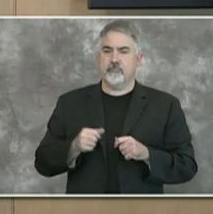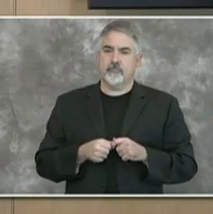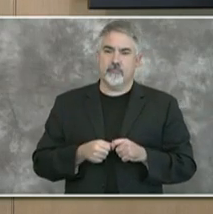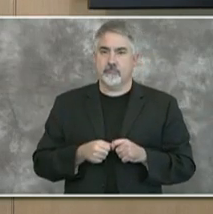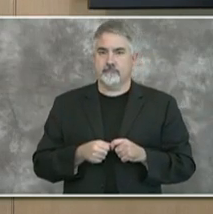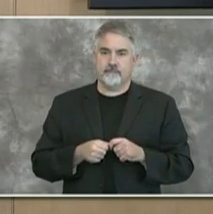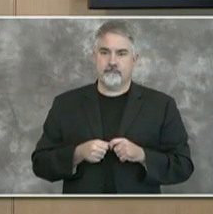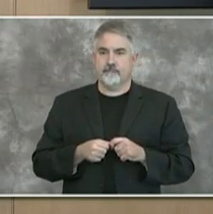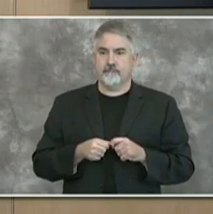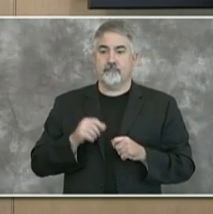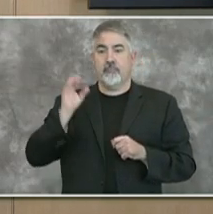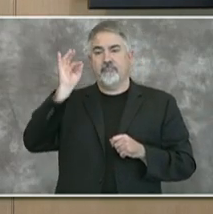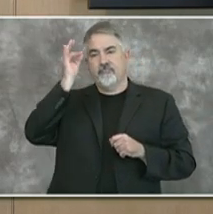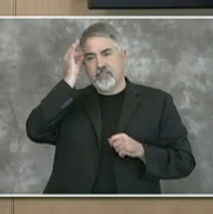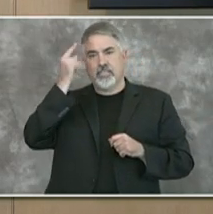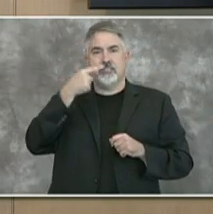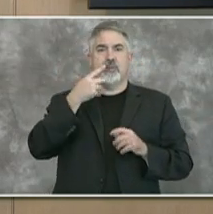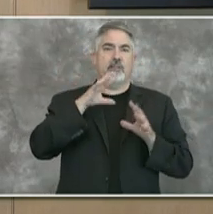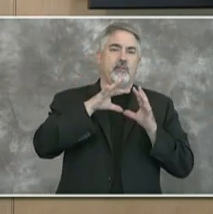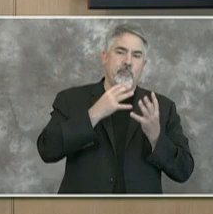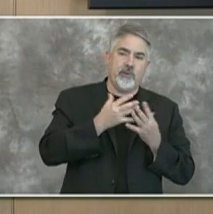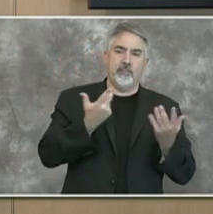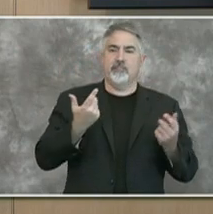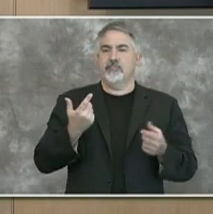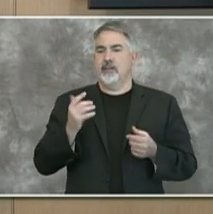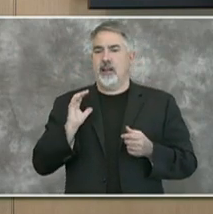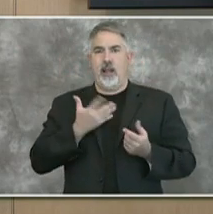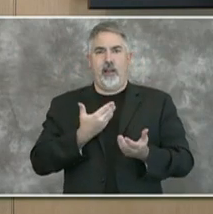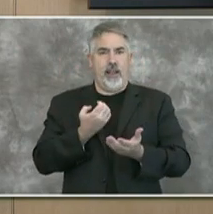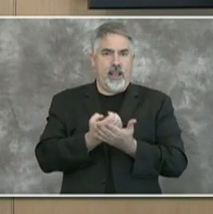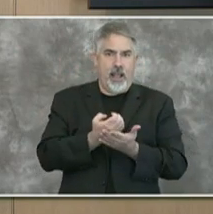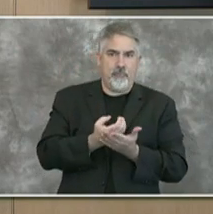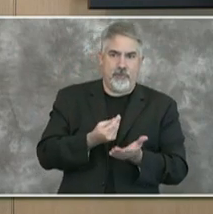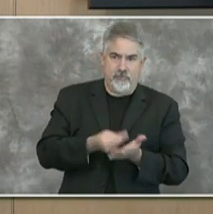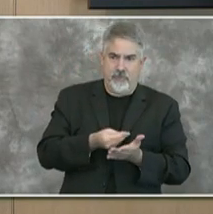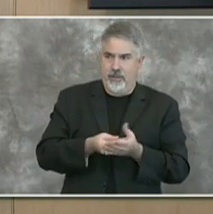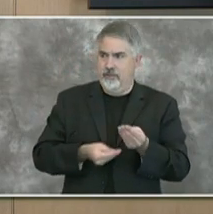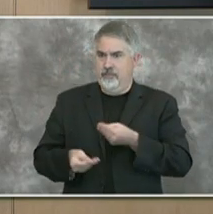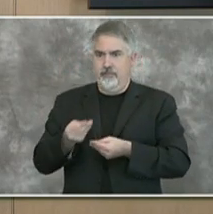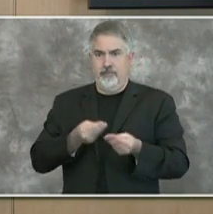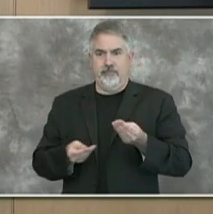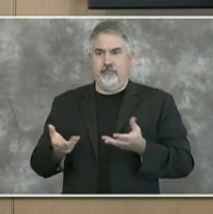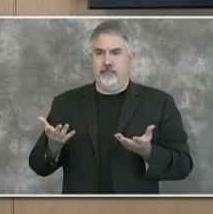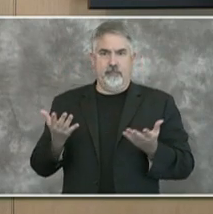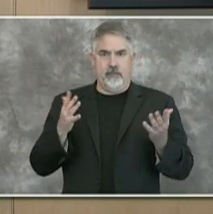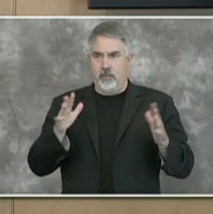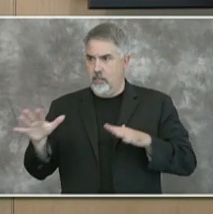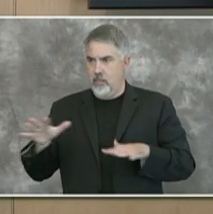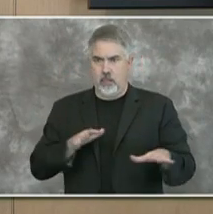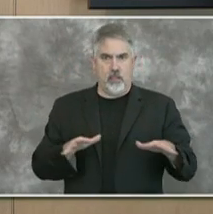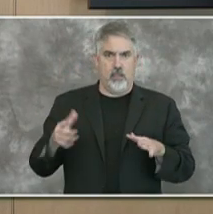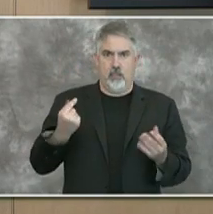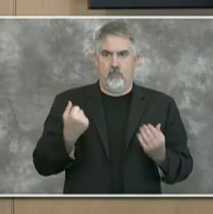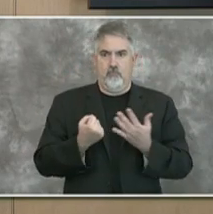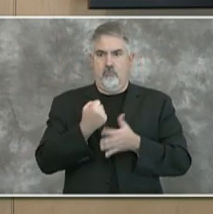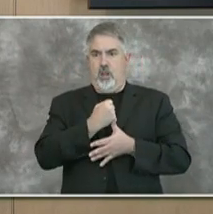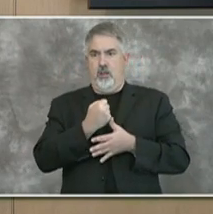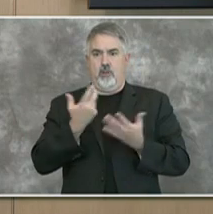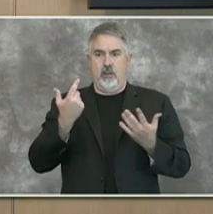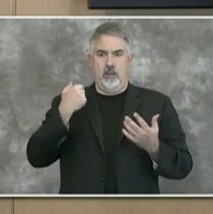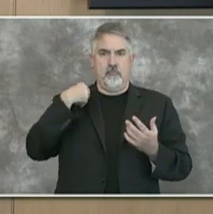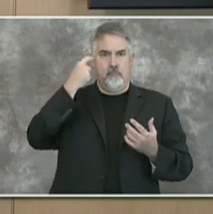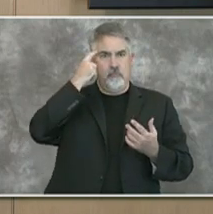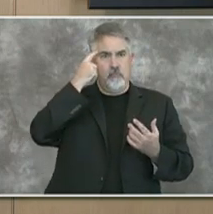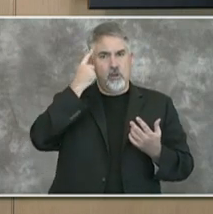viral epidemic, pandemic obviously, but then also economic indicators that we're paying a lot of attention to, is mental and